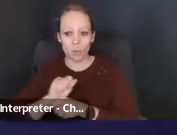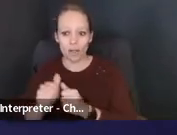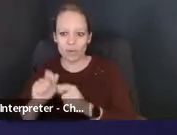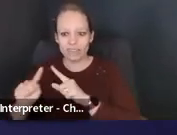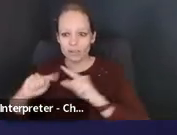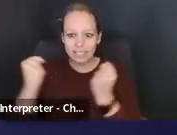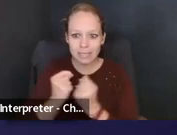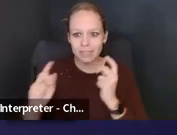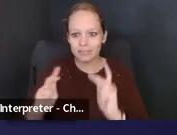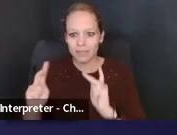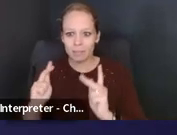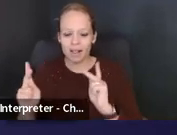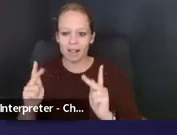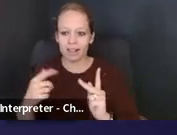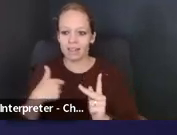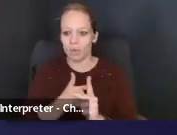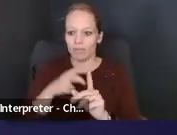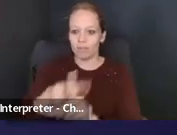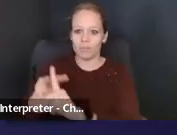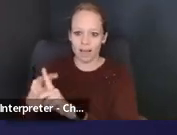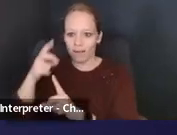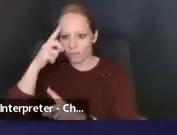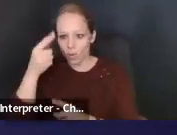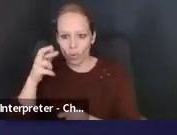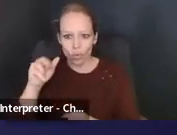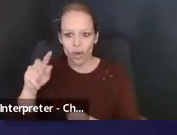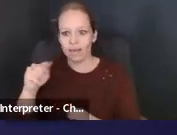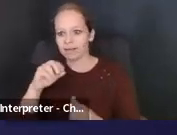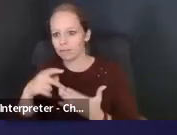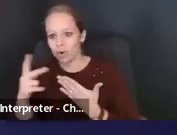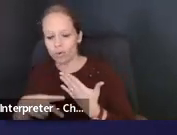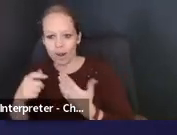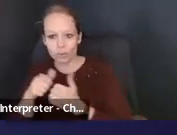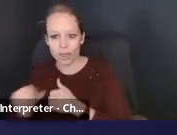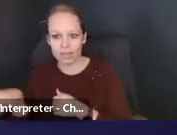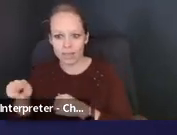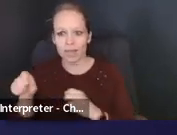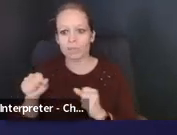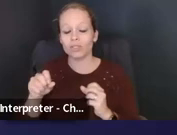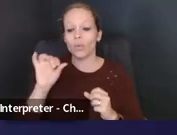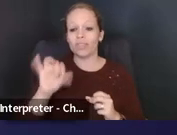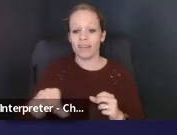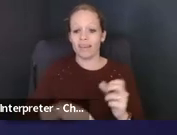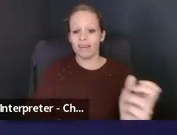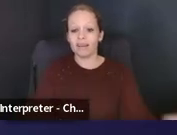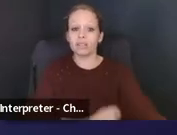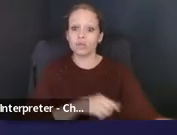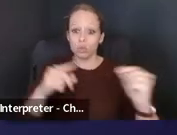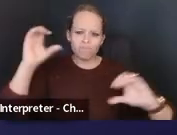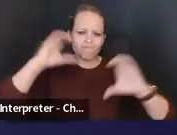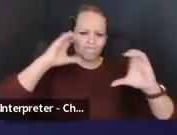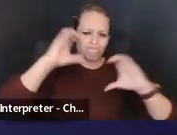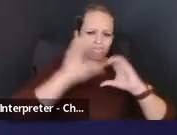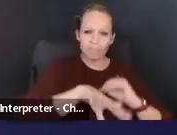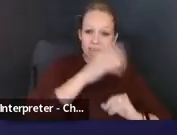we've applied for different grants and programs with. So that's another maybe undervalued piece of this. Yeah, you can go searching for it and find it.